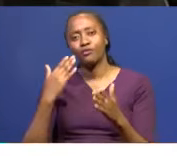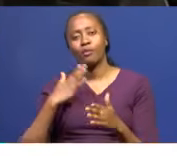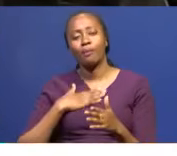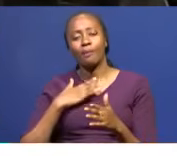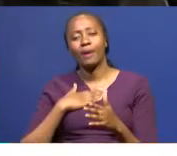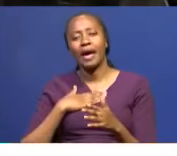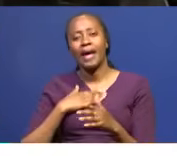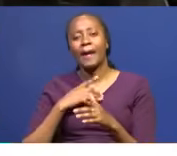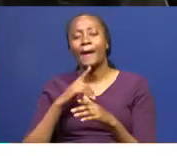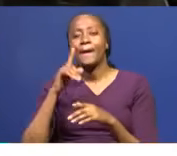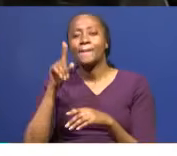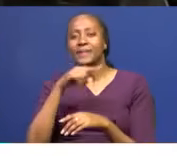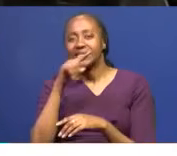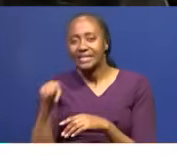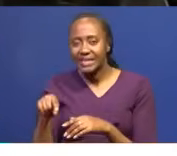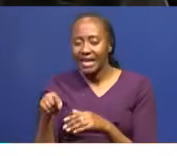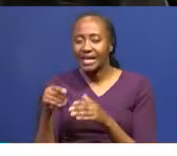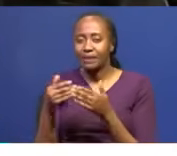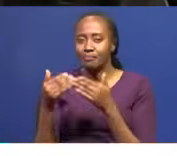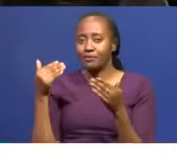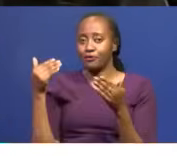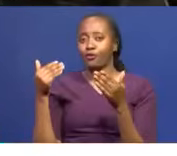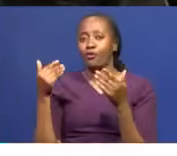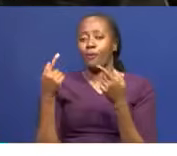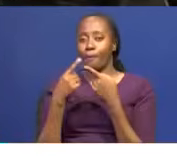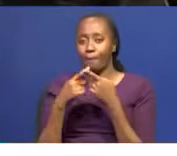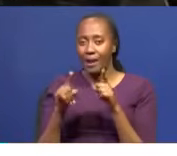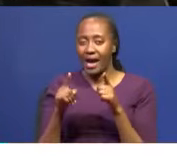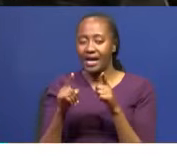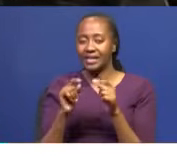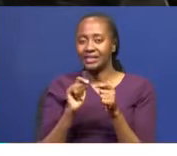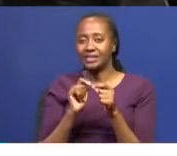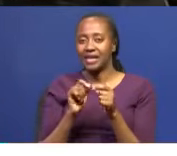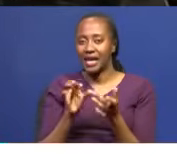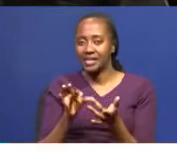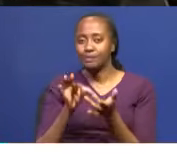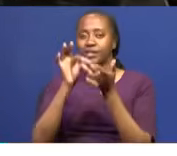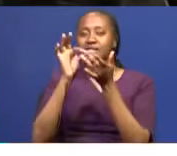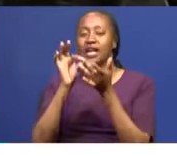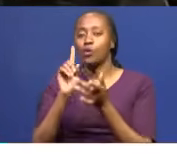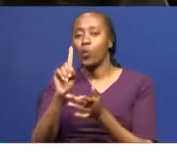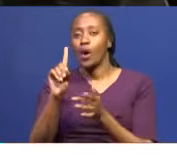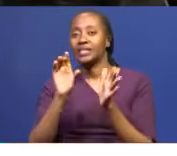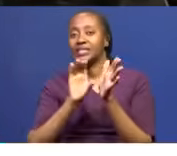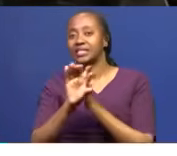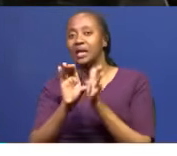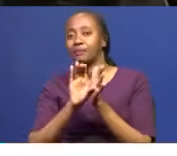have made previously. And particularly, one of the chapters talks about